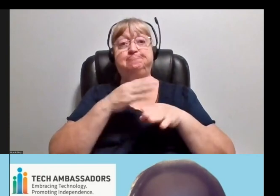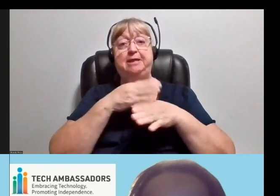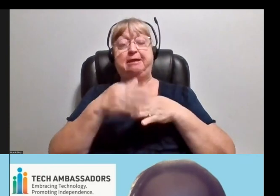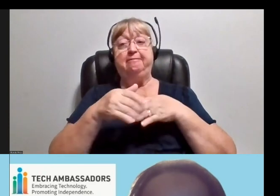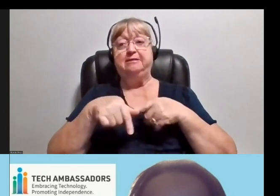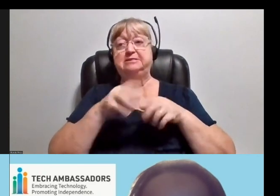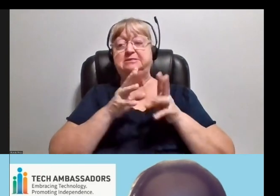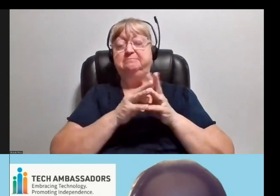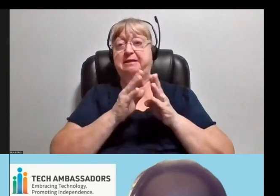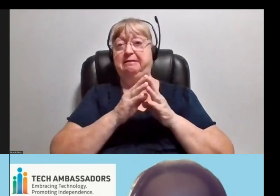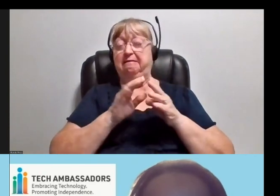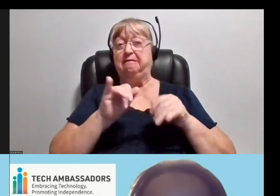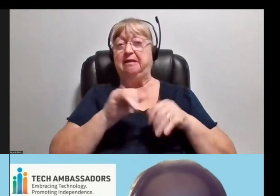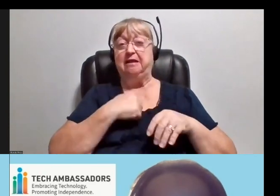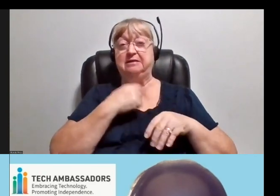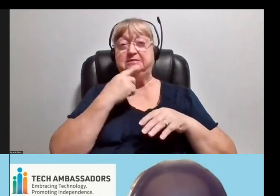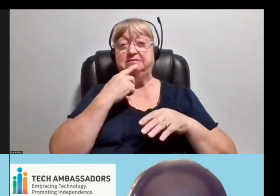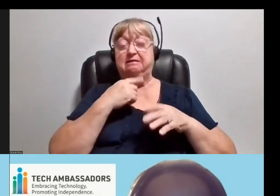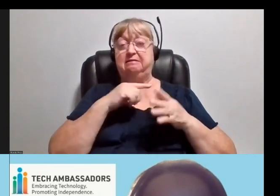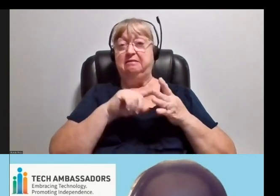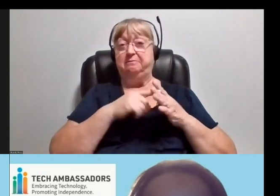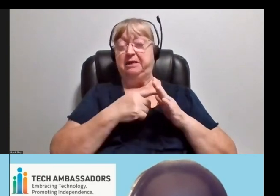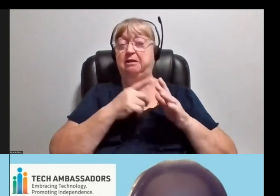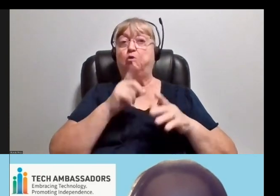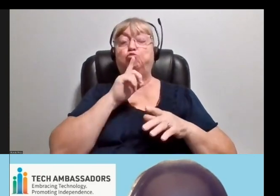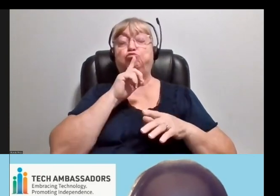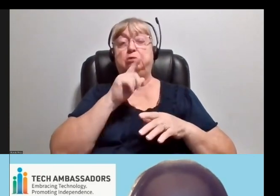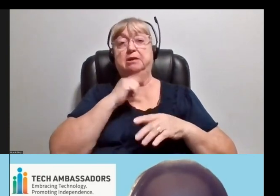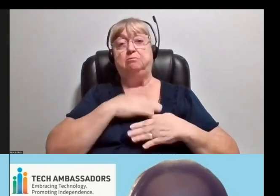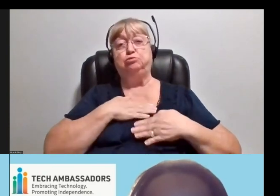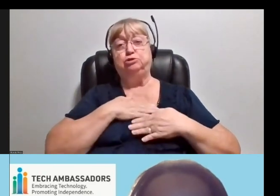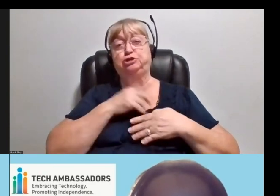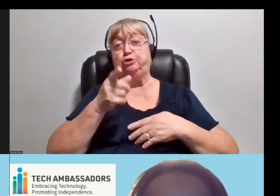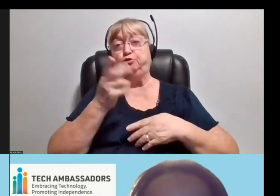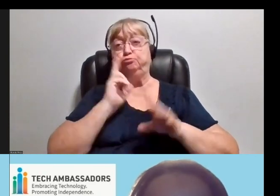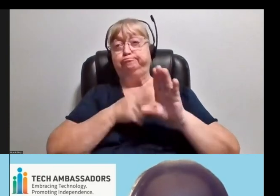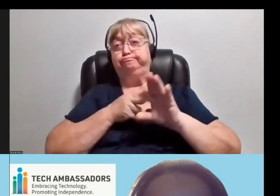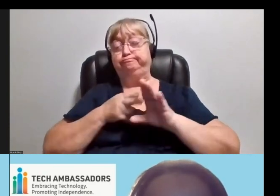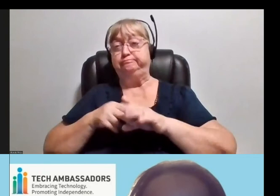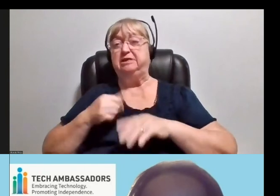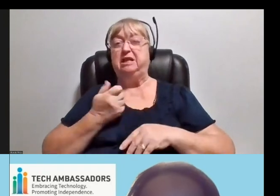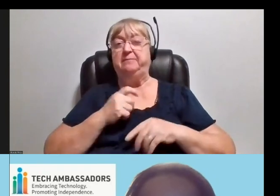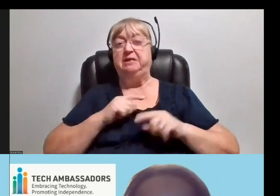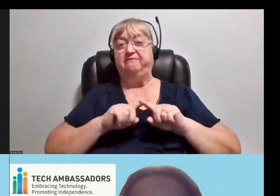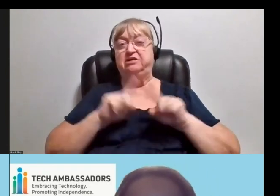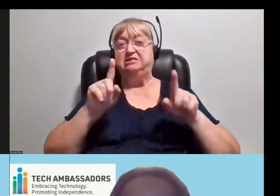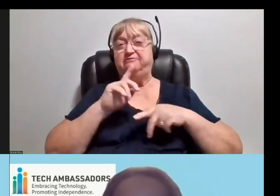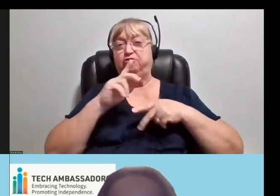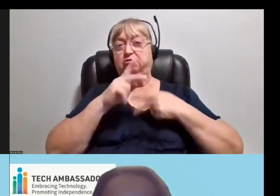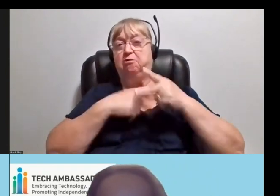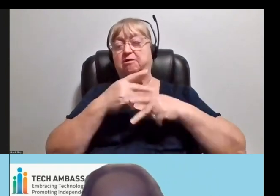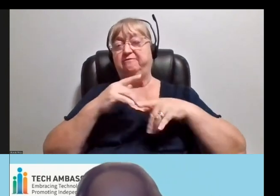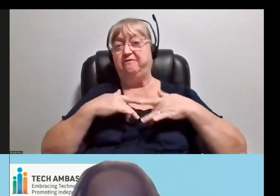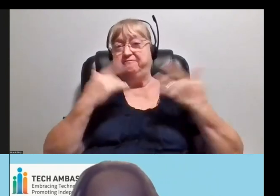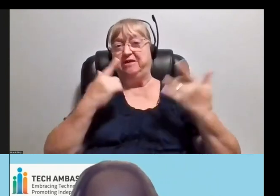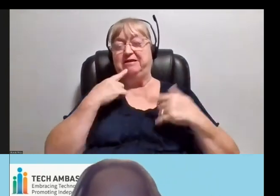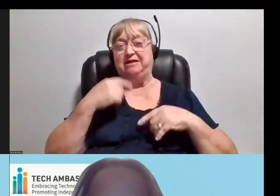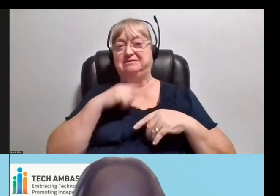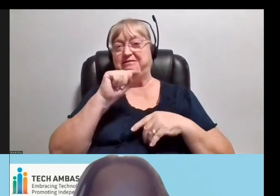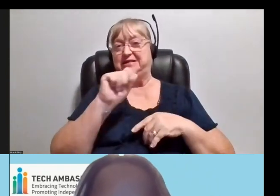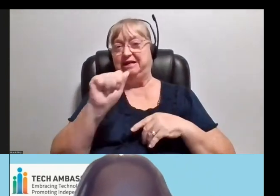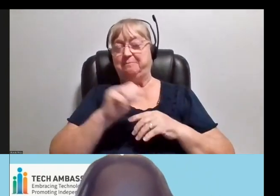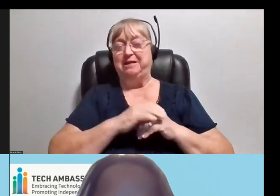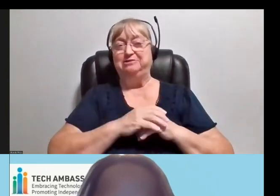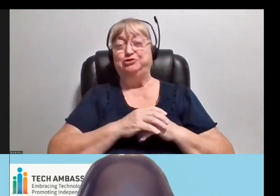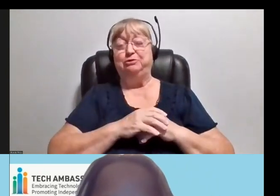we really appreciate y'all coming out. We know this was a little bit of a different event for us as tech ambassadors, but we hope it's